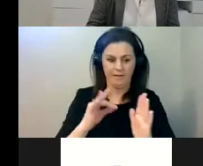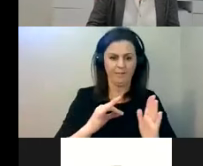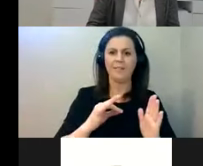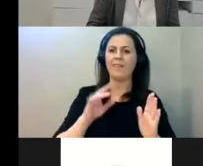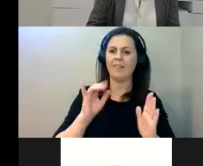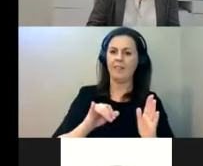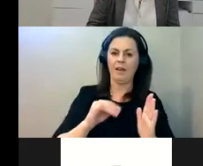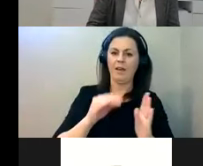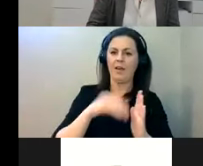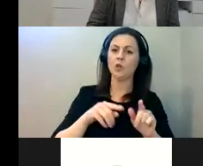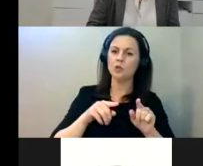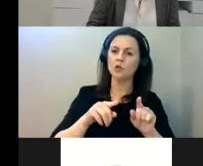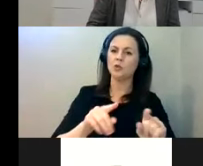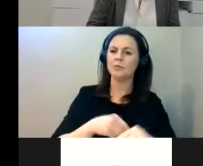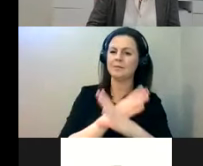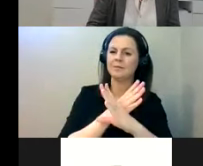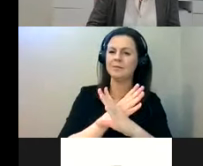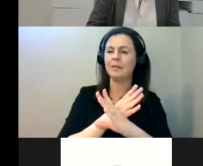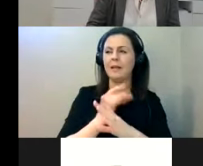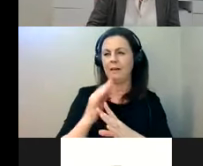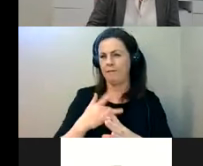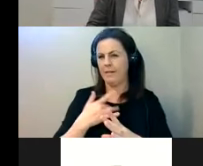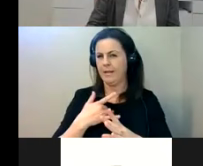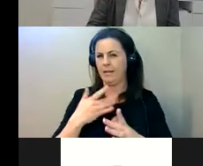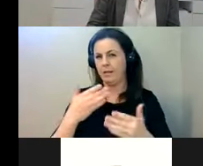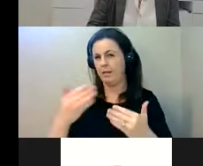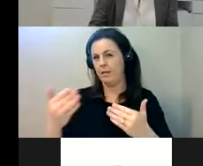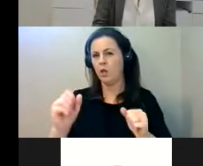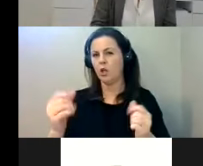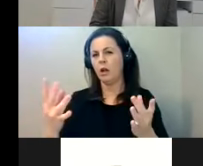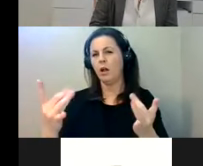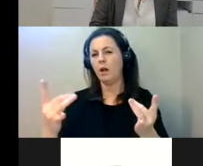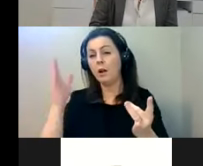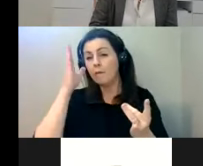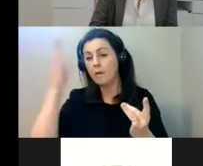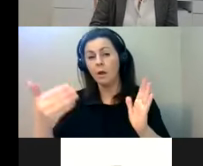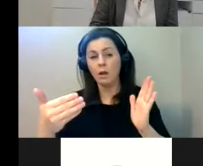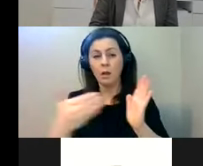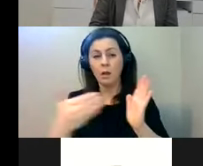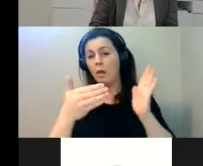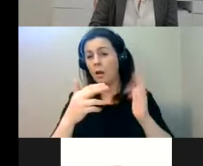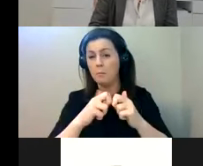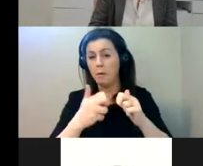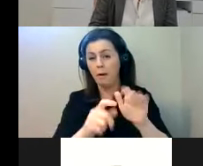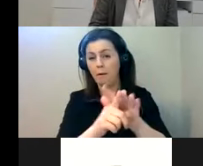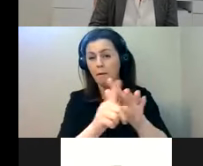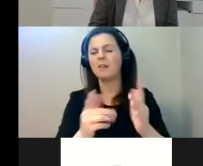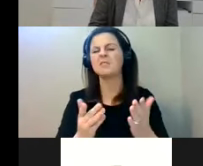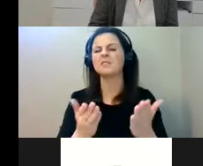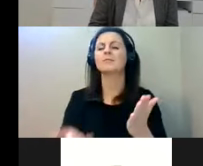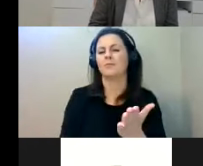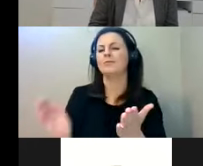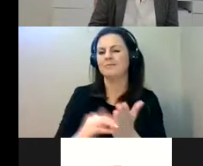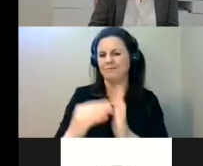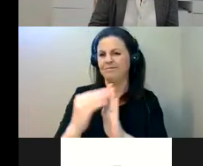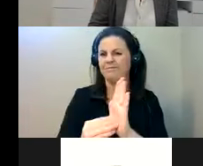be a litigious situation arising or predicted for the future. Thank you. There's